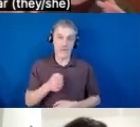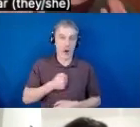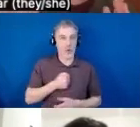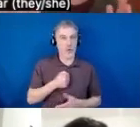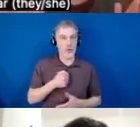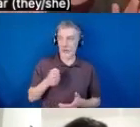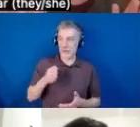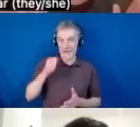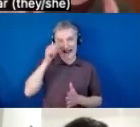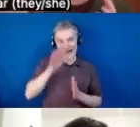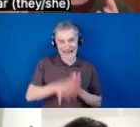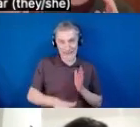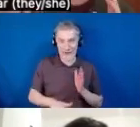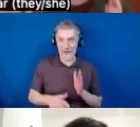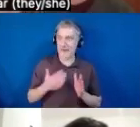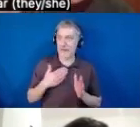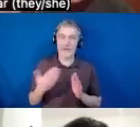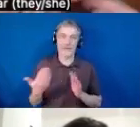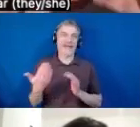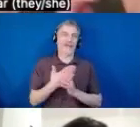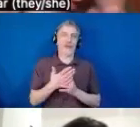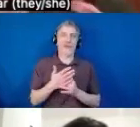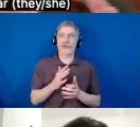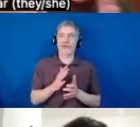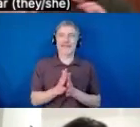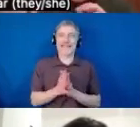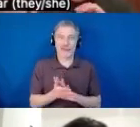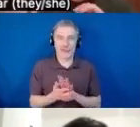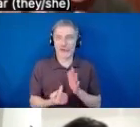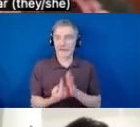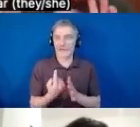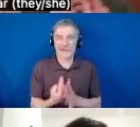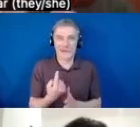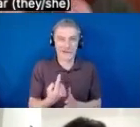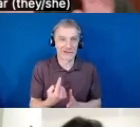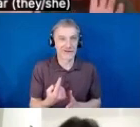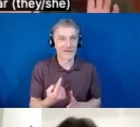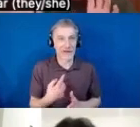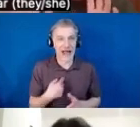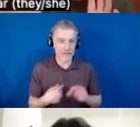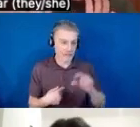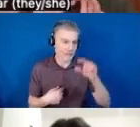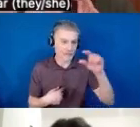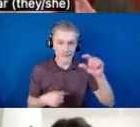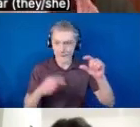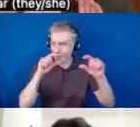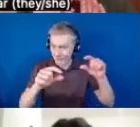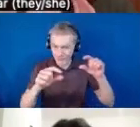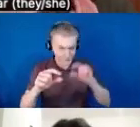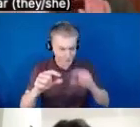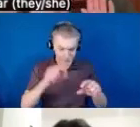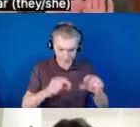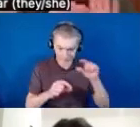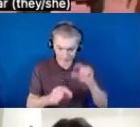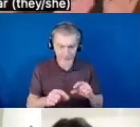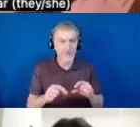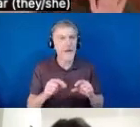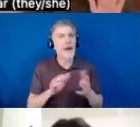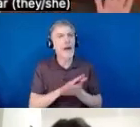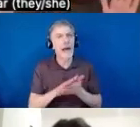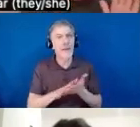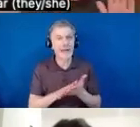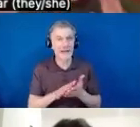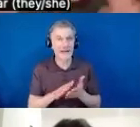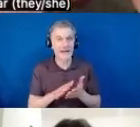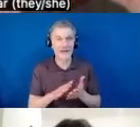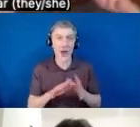of disruption and interruption. So it's told through fragments that don't necessarily give us a sense of this idea of a